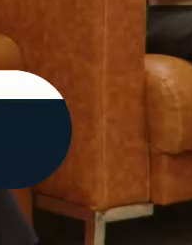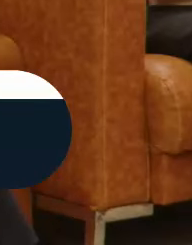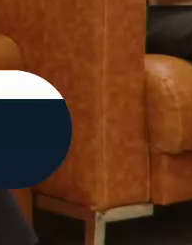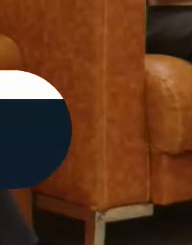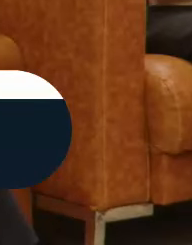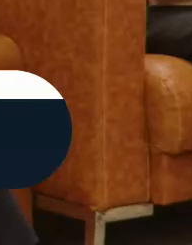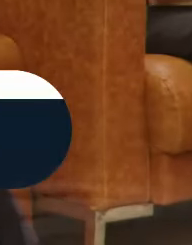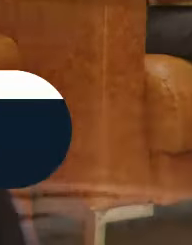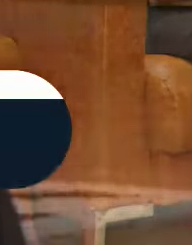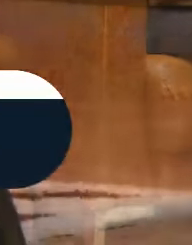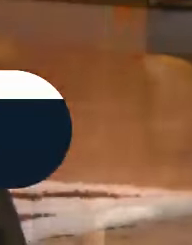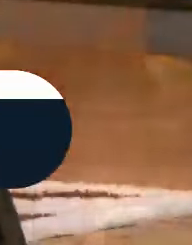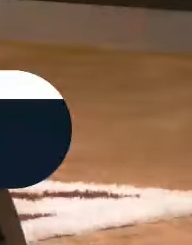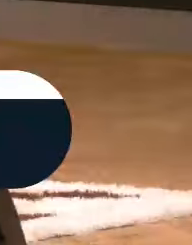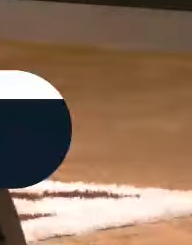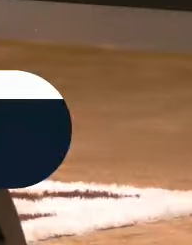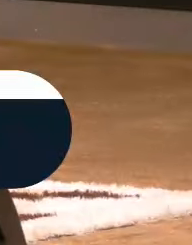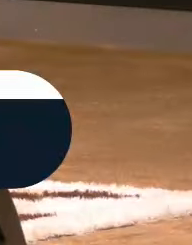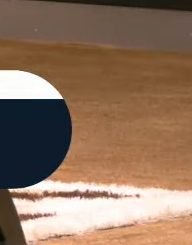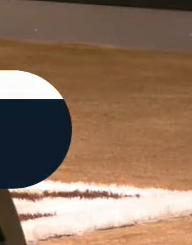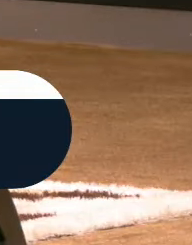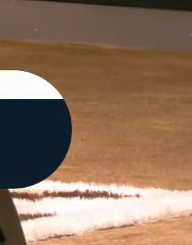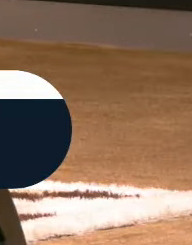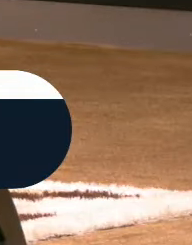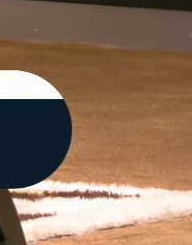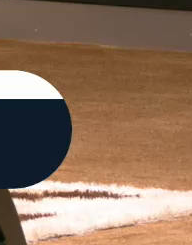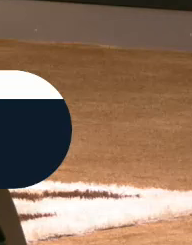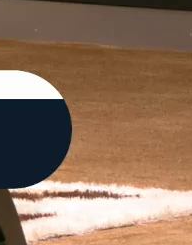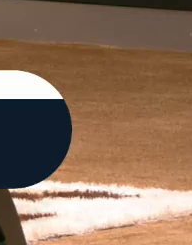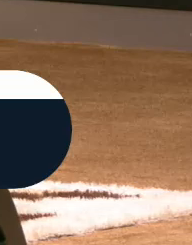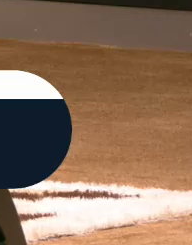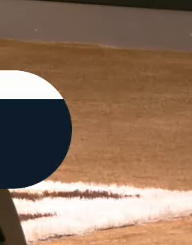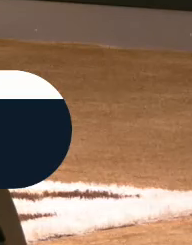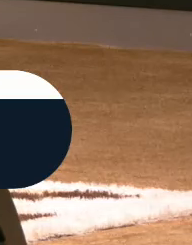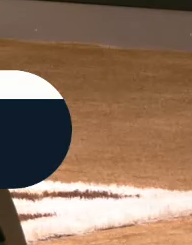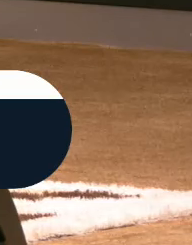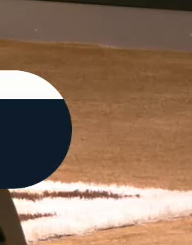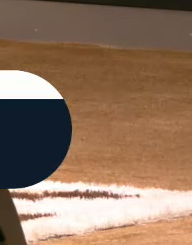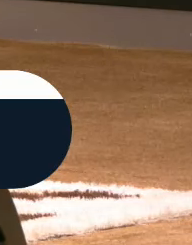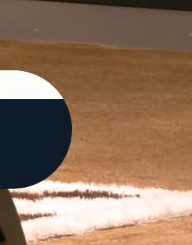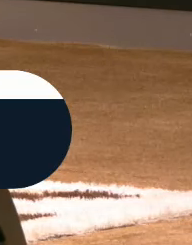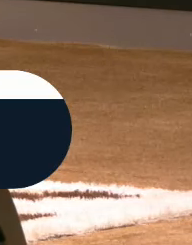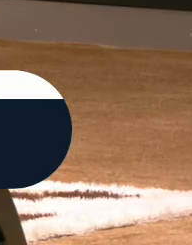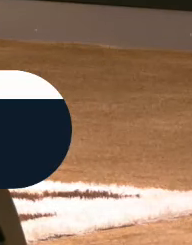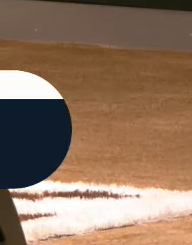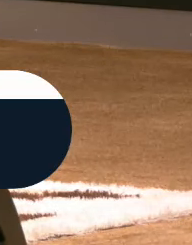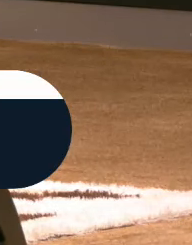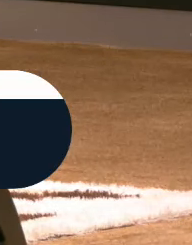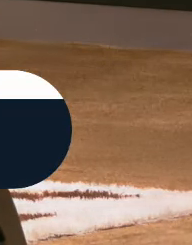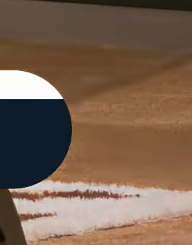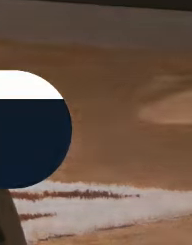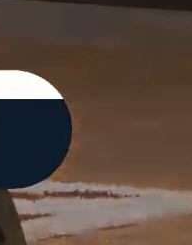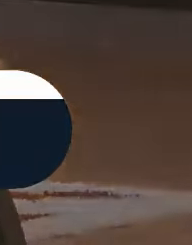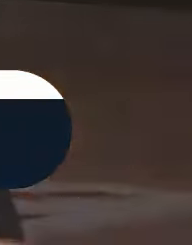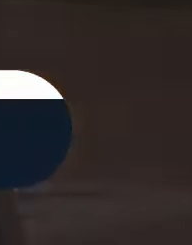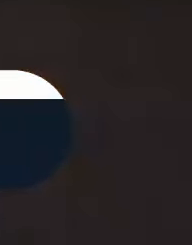they trample upon the Son of God himself. The Bible says they trample, they walk